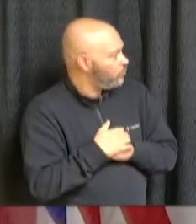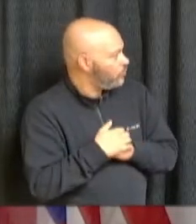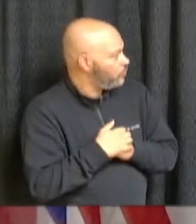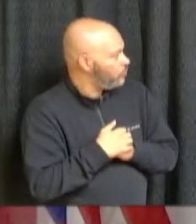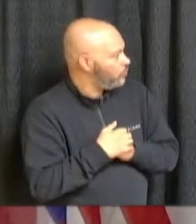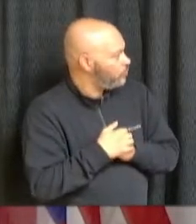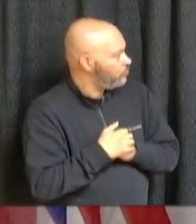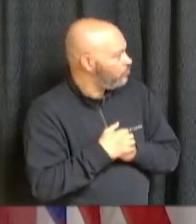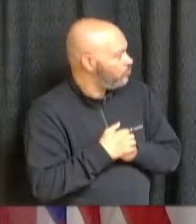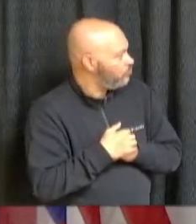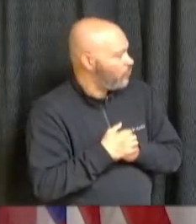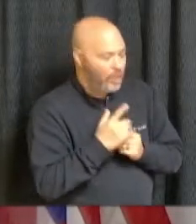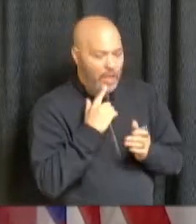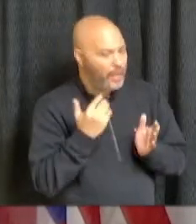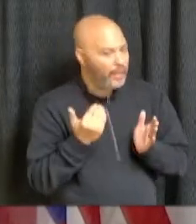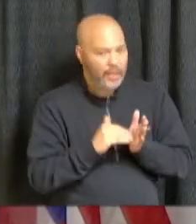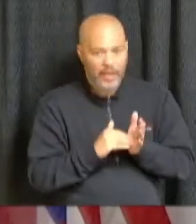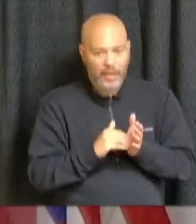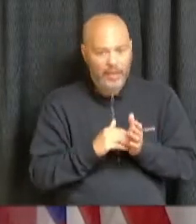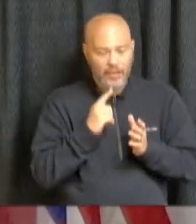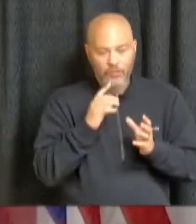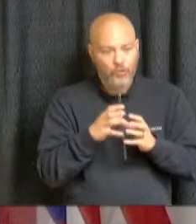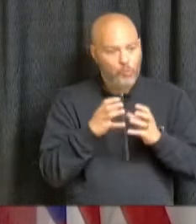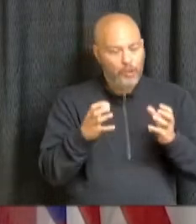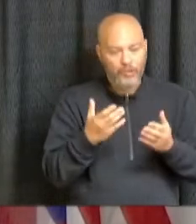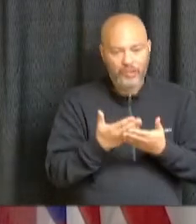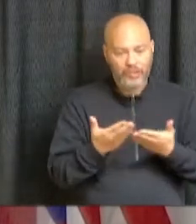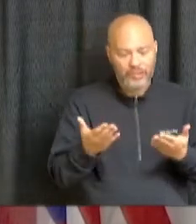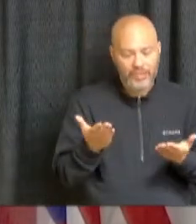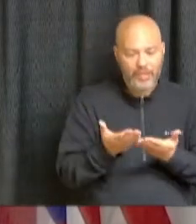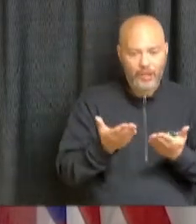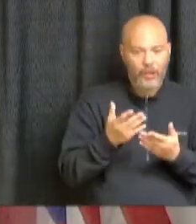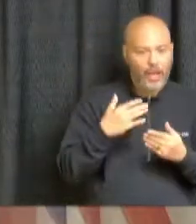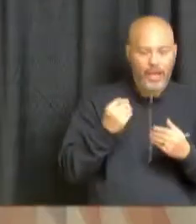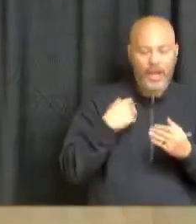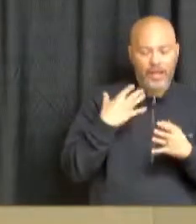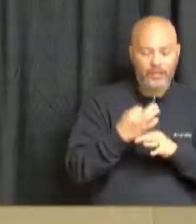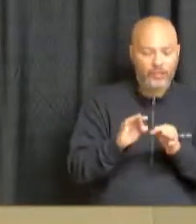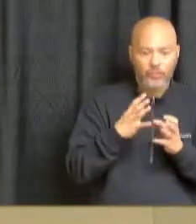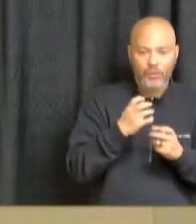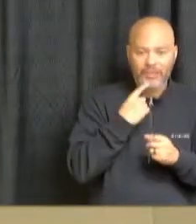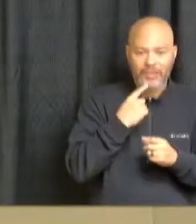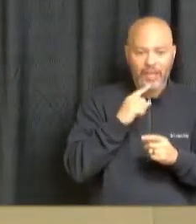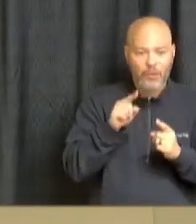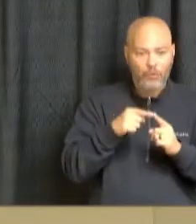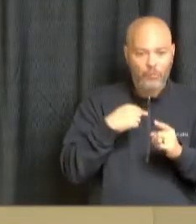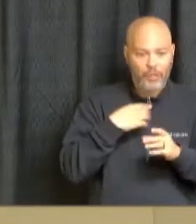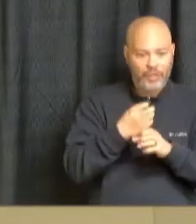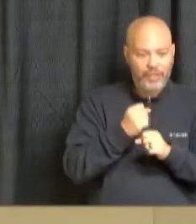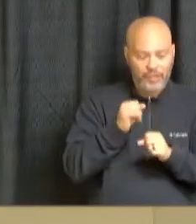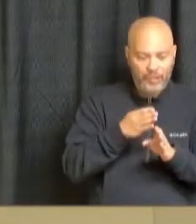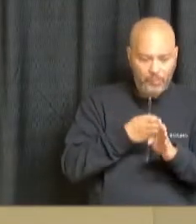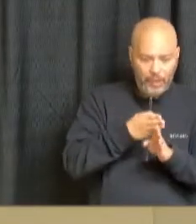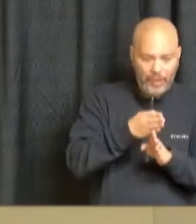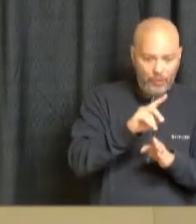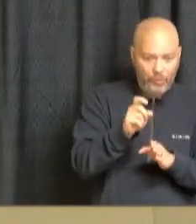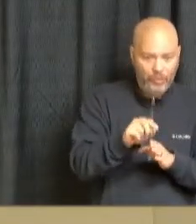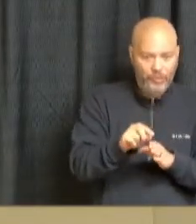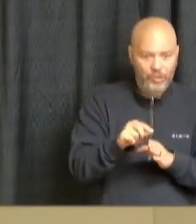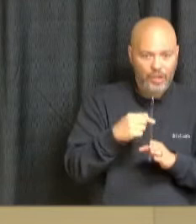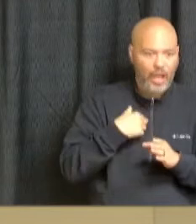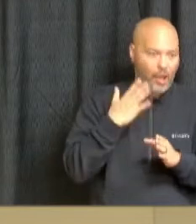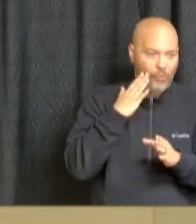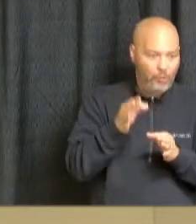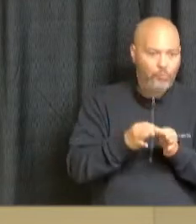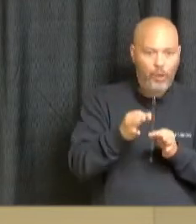motion to postpone. Again, just so much that's in here. And I just wanted to say too, whenever we get to the main question, I'm going to move